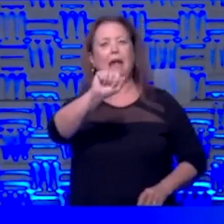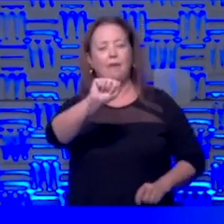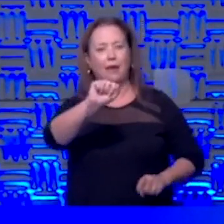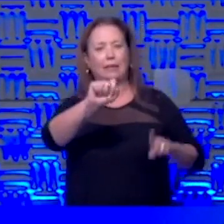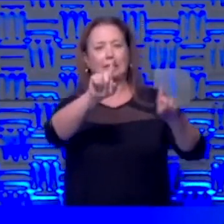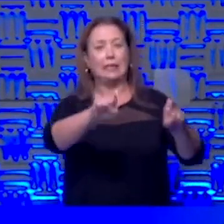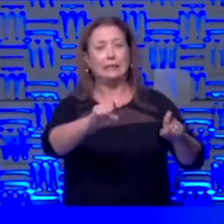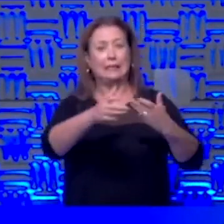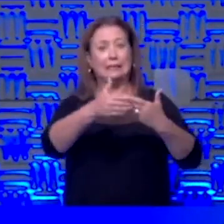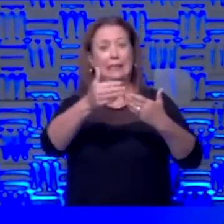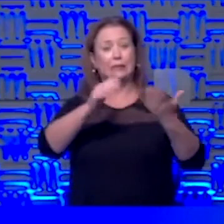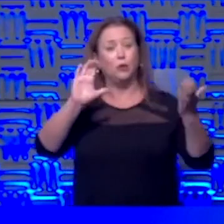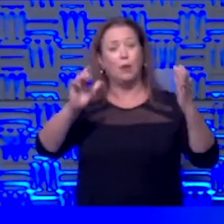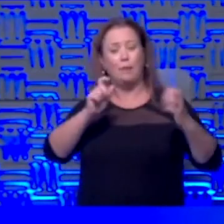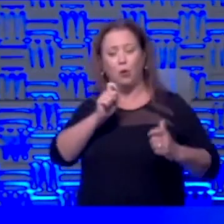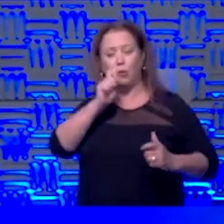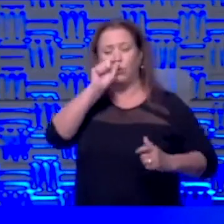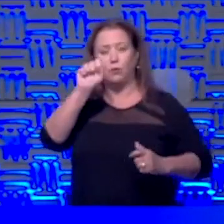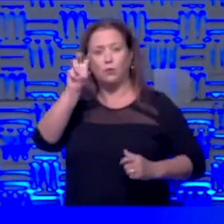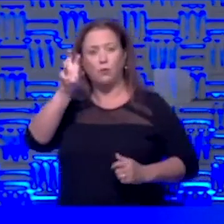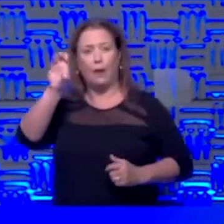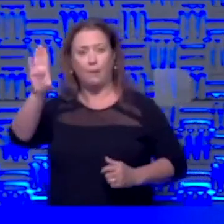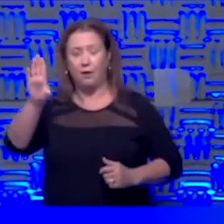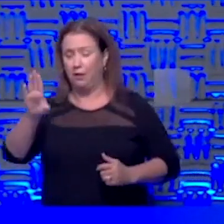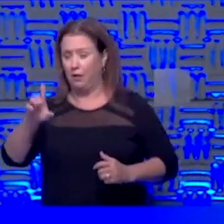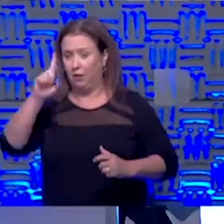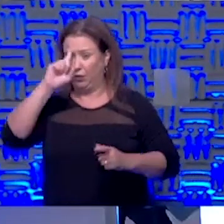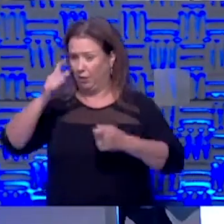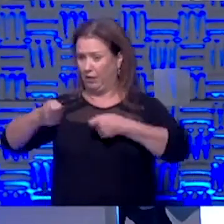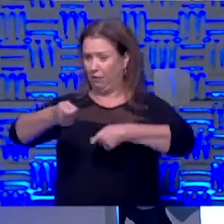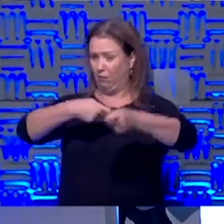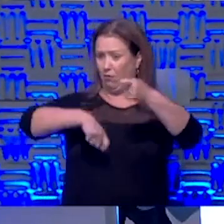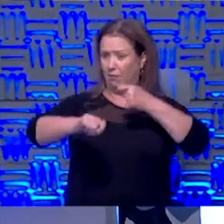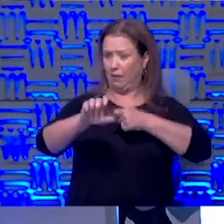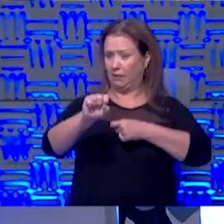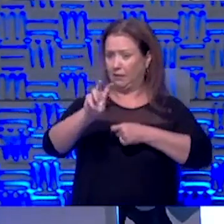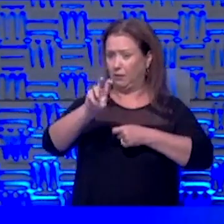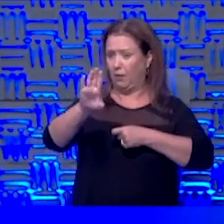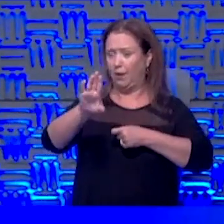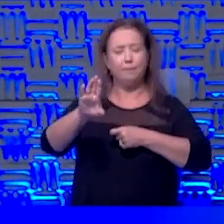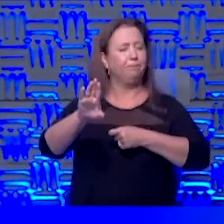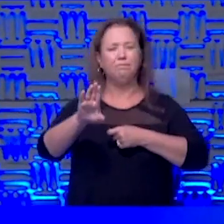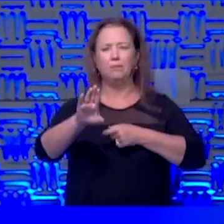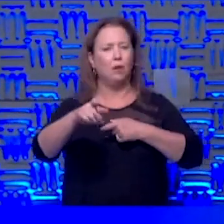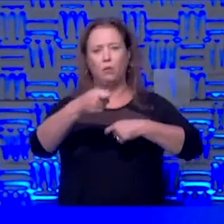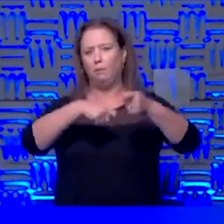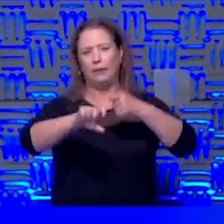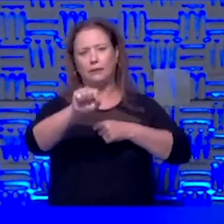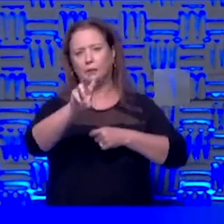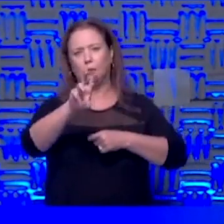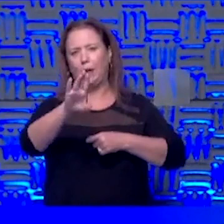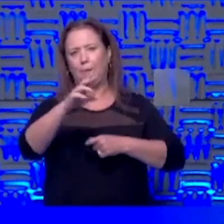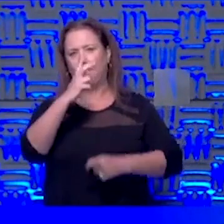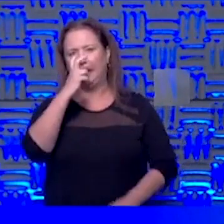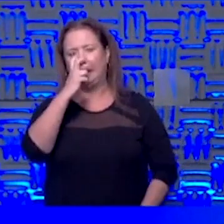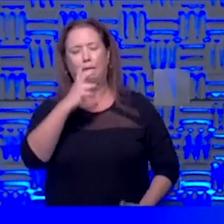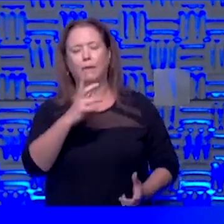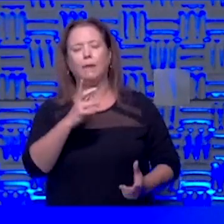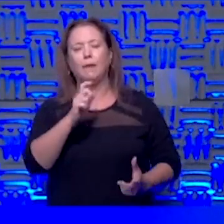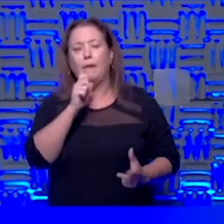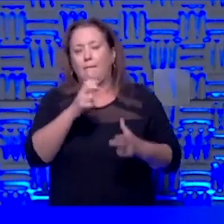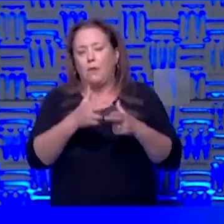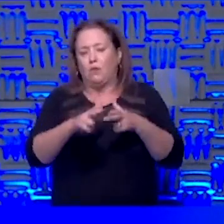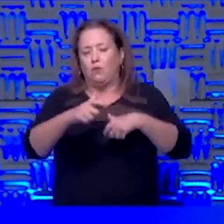the nasopharyngeal swab. Do you think it's going to replace the swab? I don't think it'll replace it. It's certainly not in the short